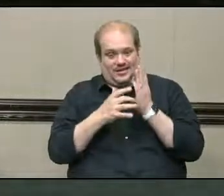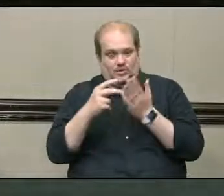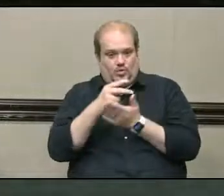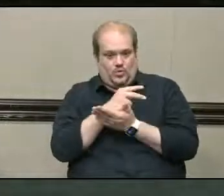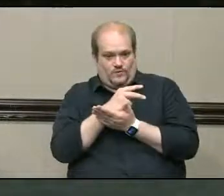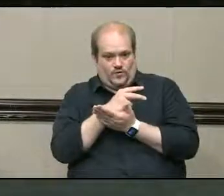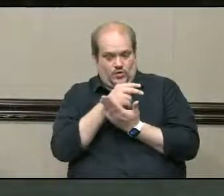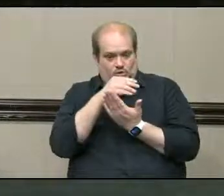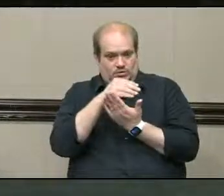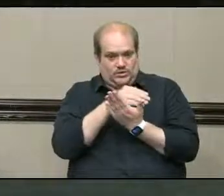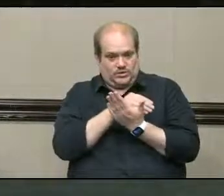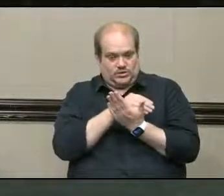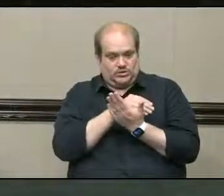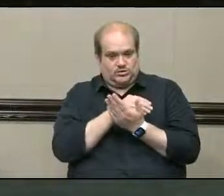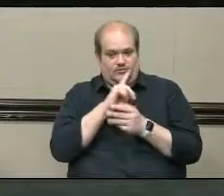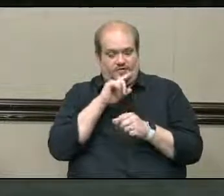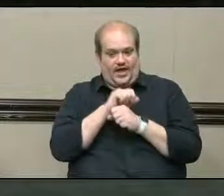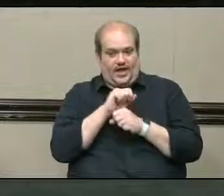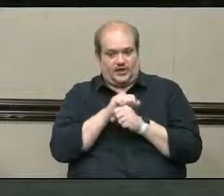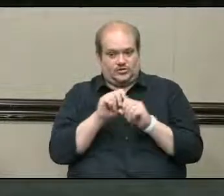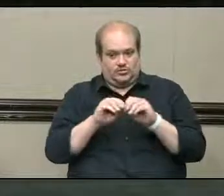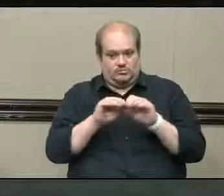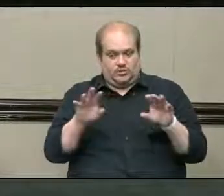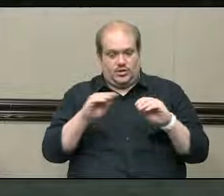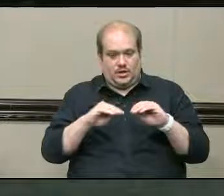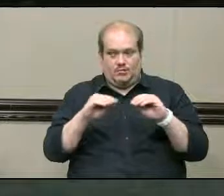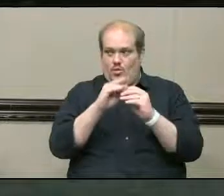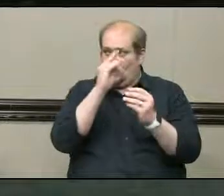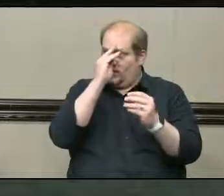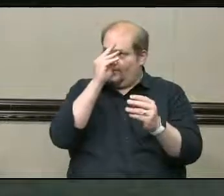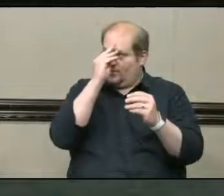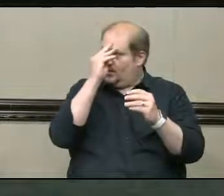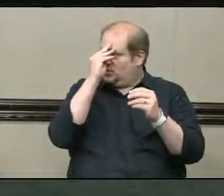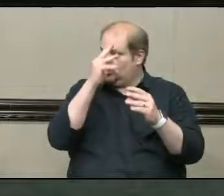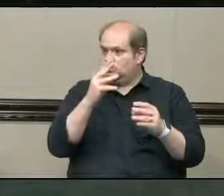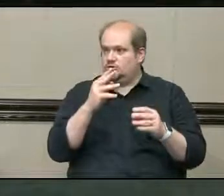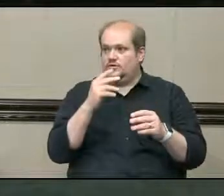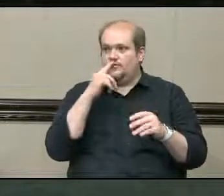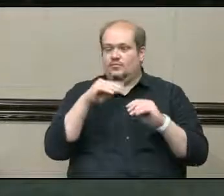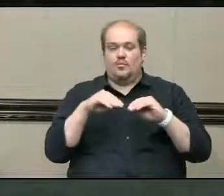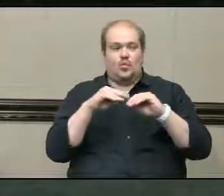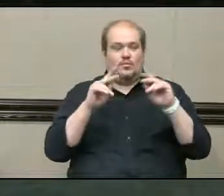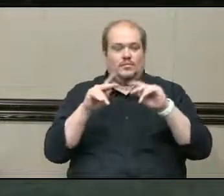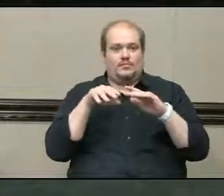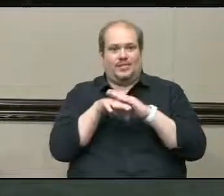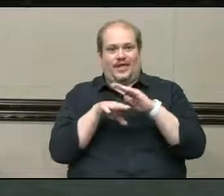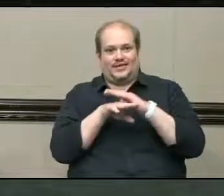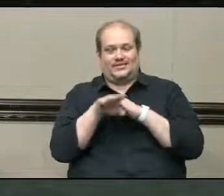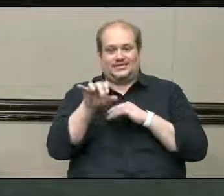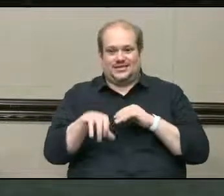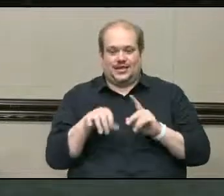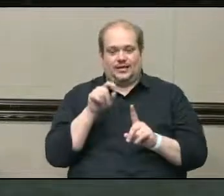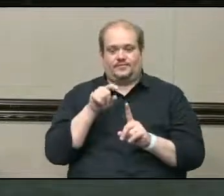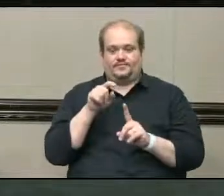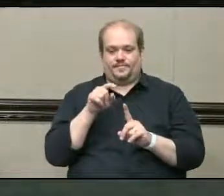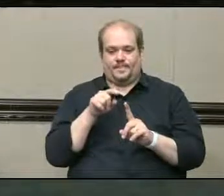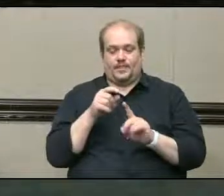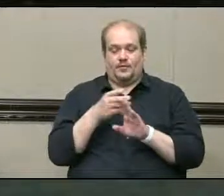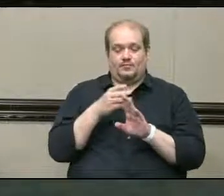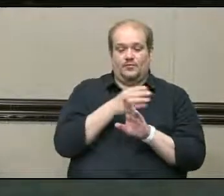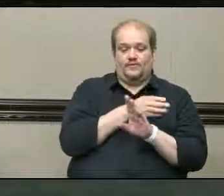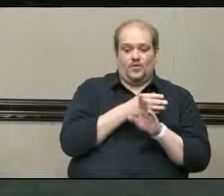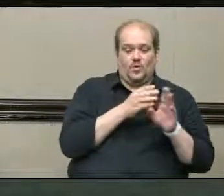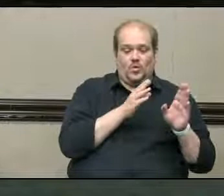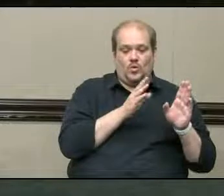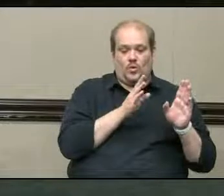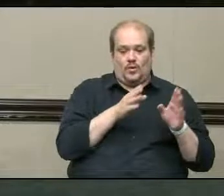review section, of actually putting out more of that information where more people has access to it prior to the